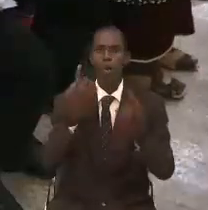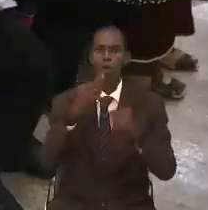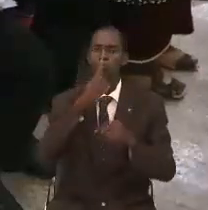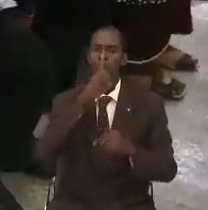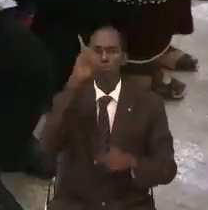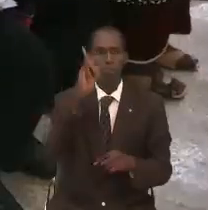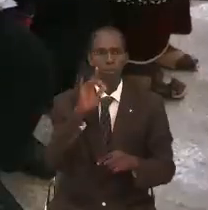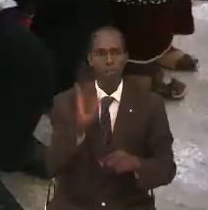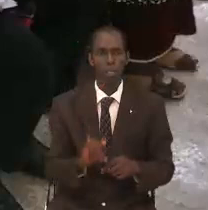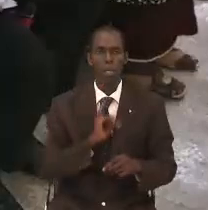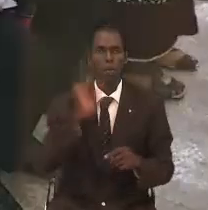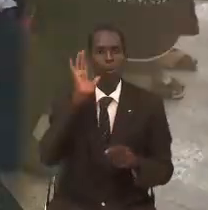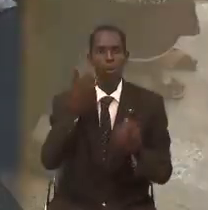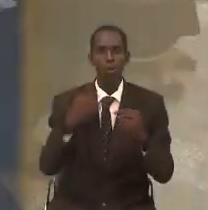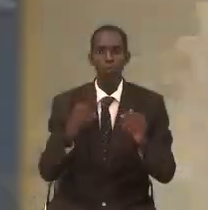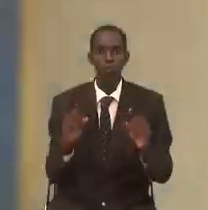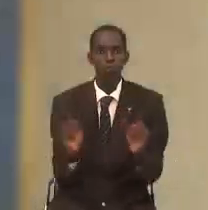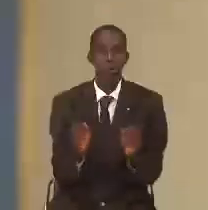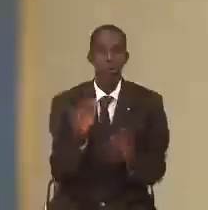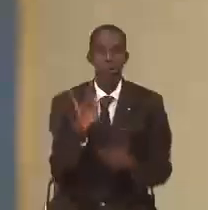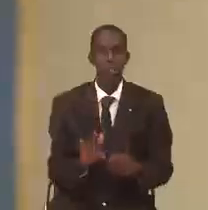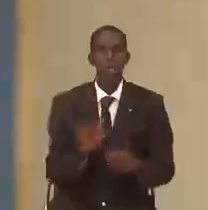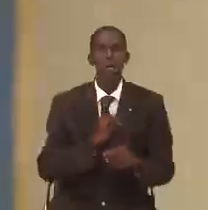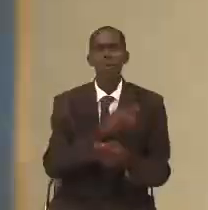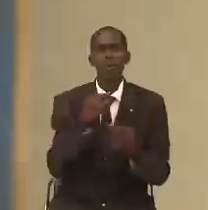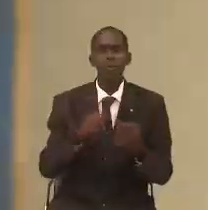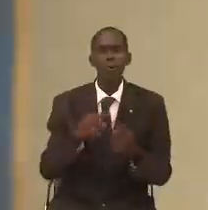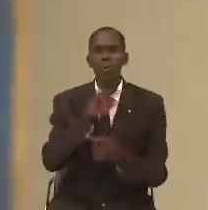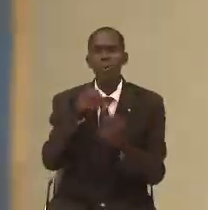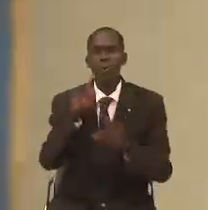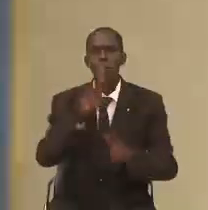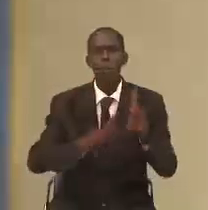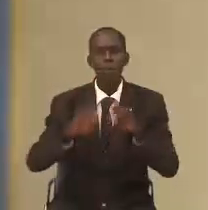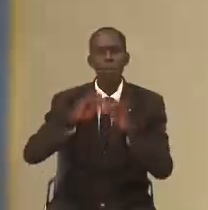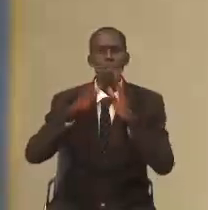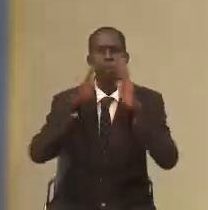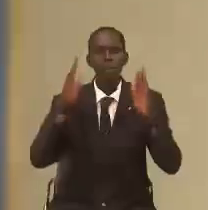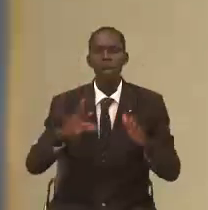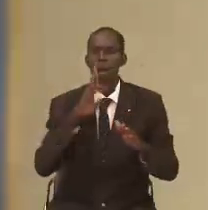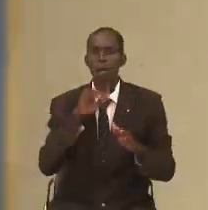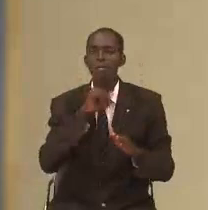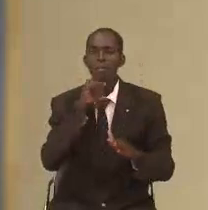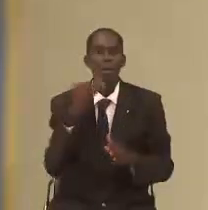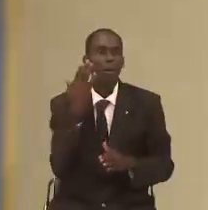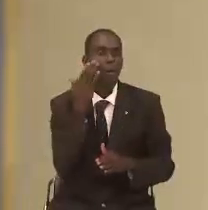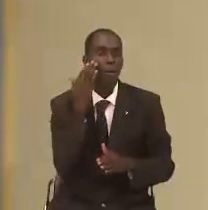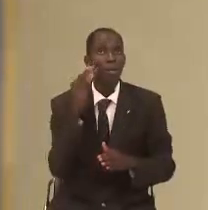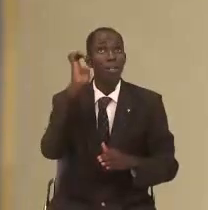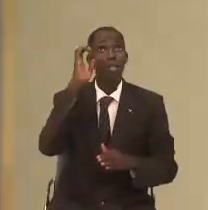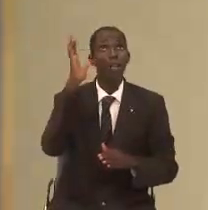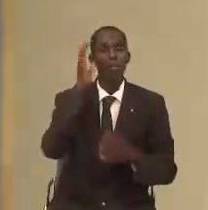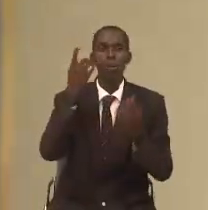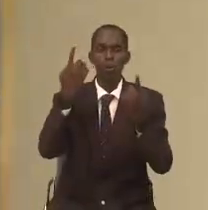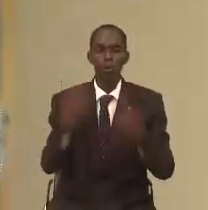suddenly, I'll come when the people in the house, when they are not aware, it will come